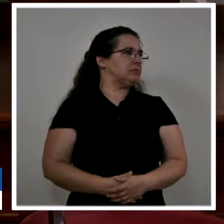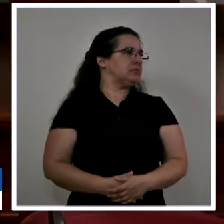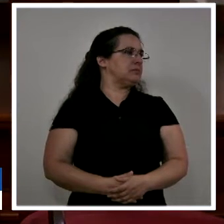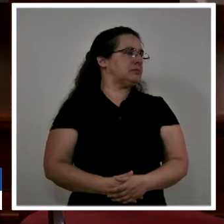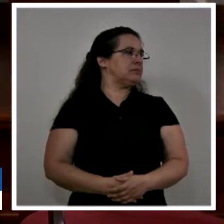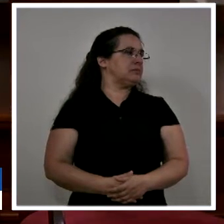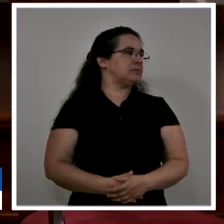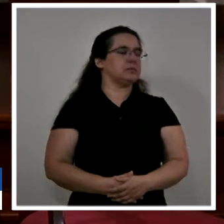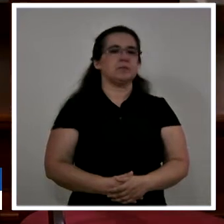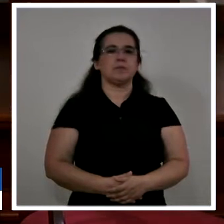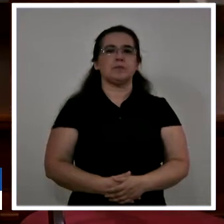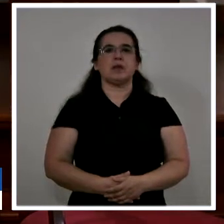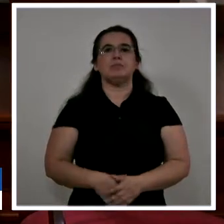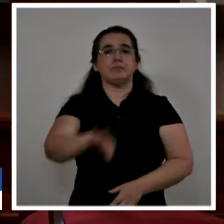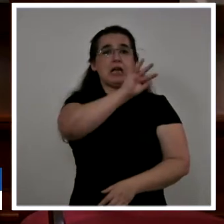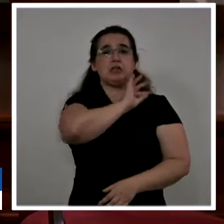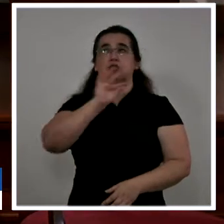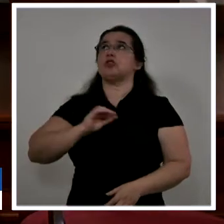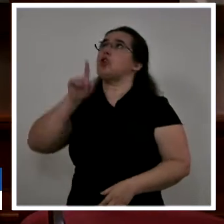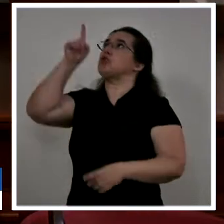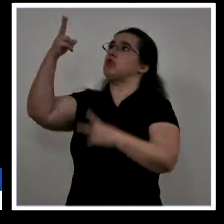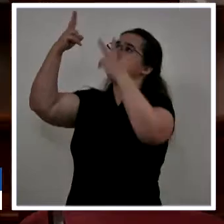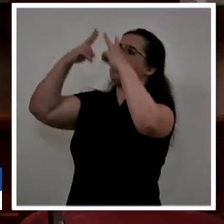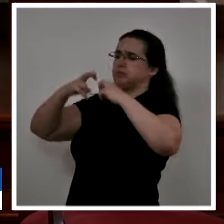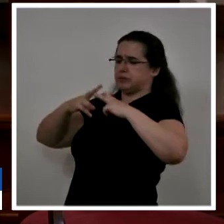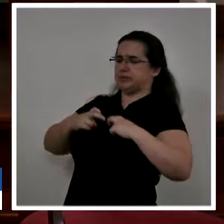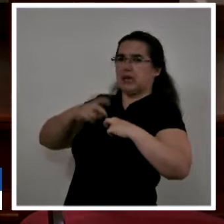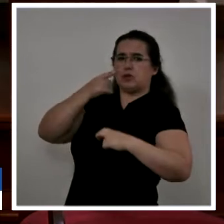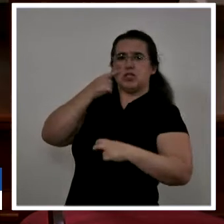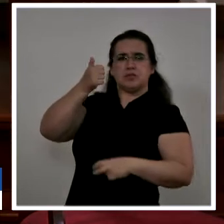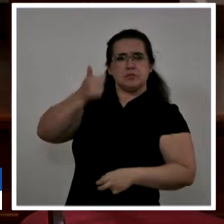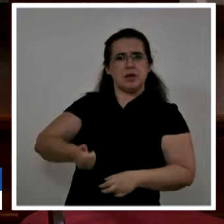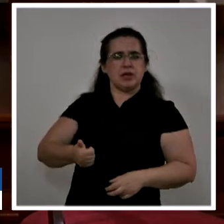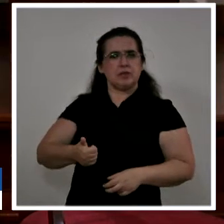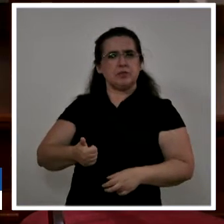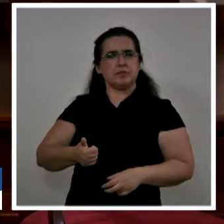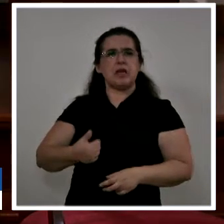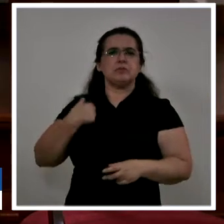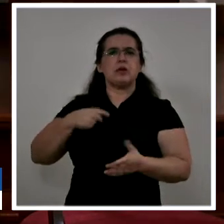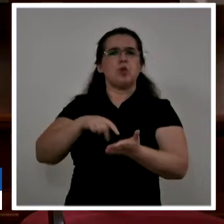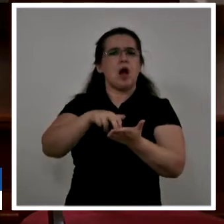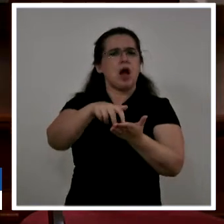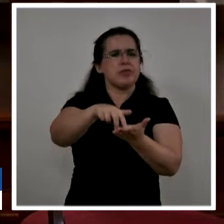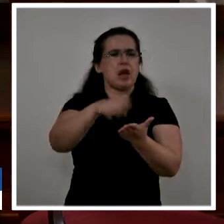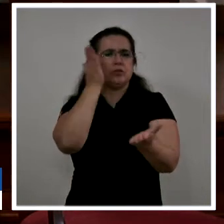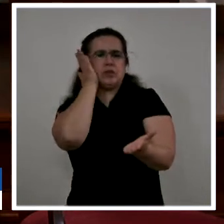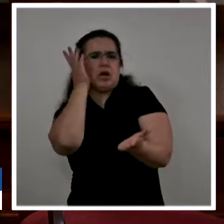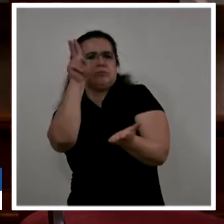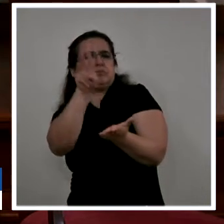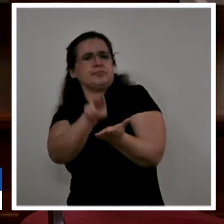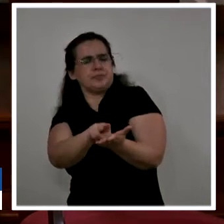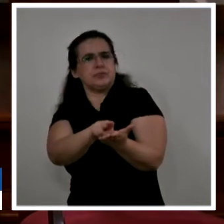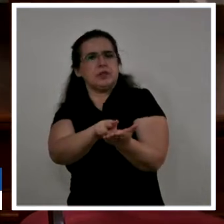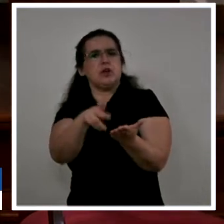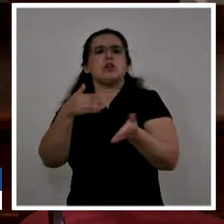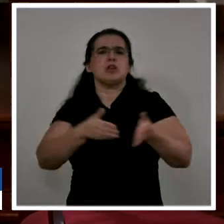Ok. E diz, portanto, ó Senhor, tu me sondaste e tu me conheces. Versículo 3. Esquadrinhas o meu andar e o meu deitar. Conheces todos os